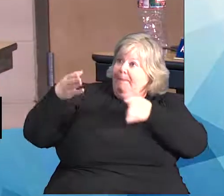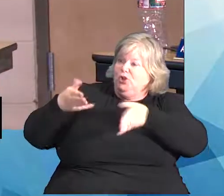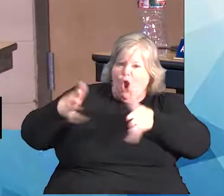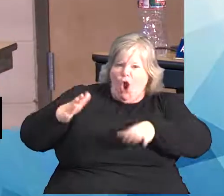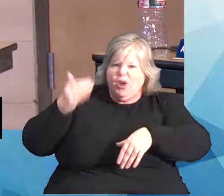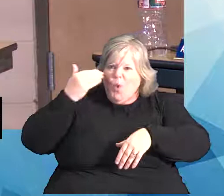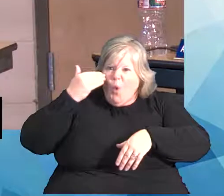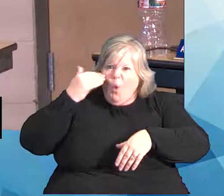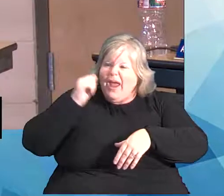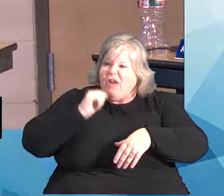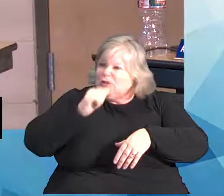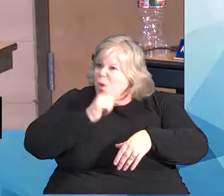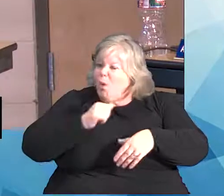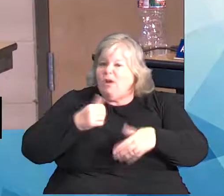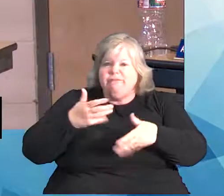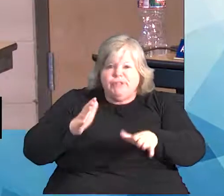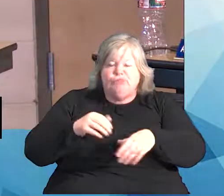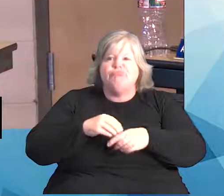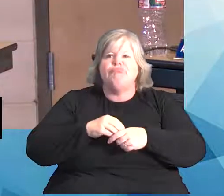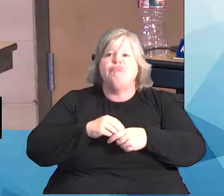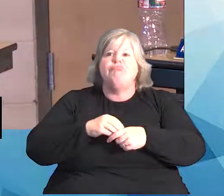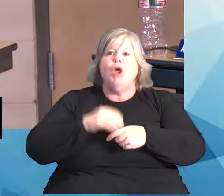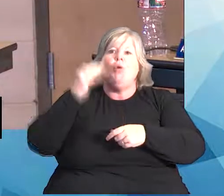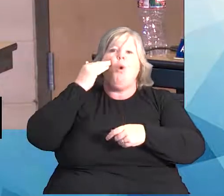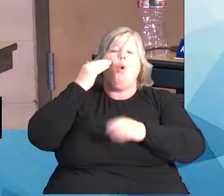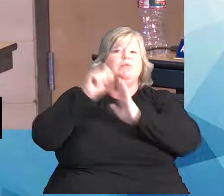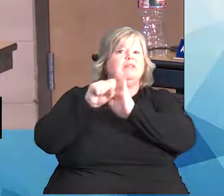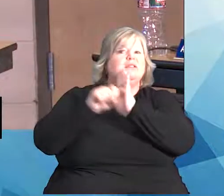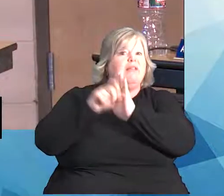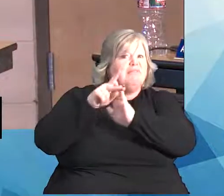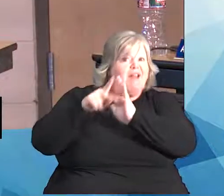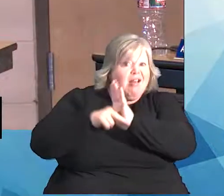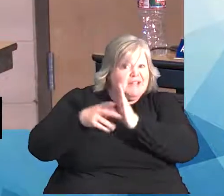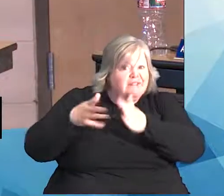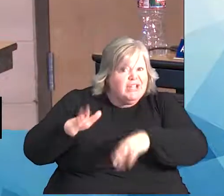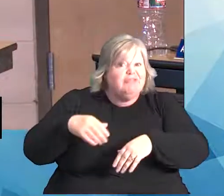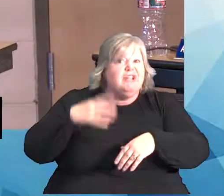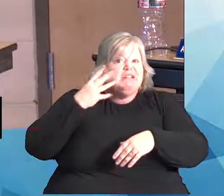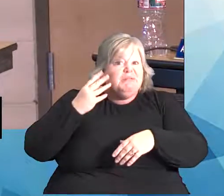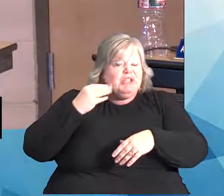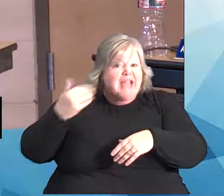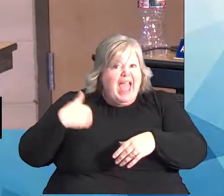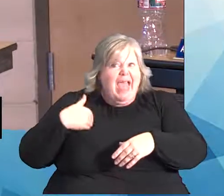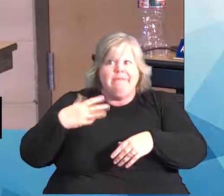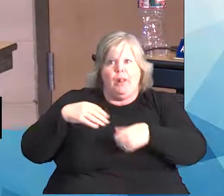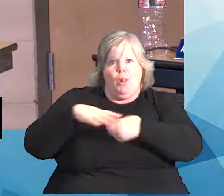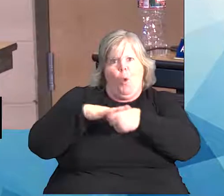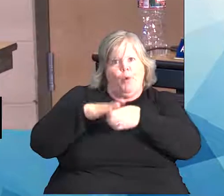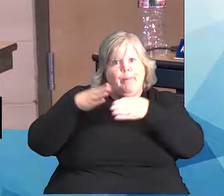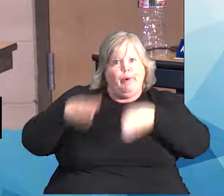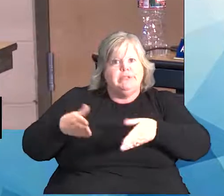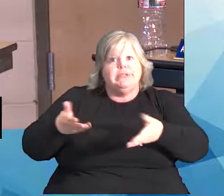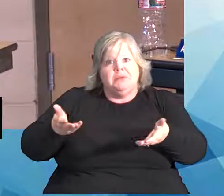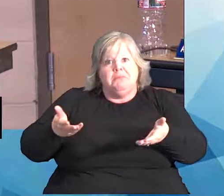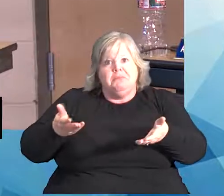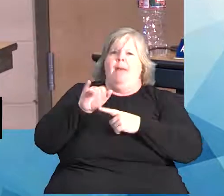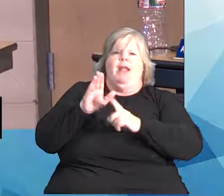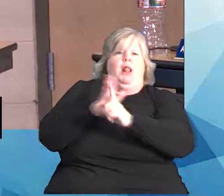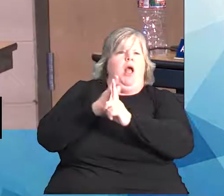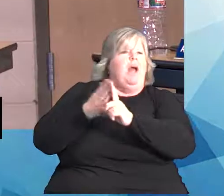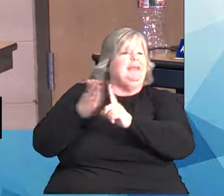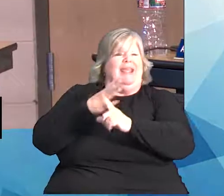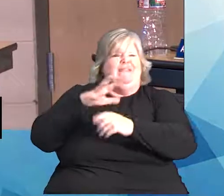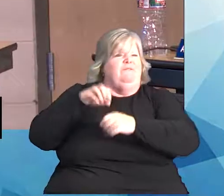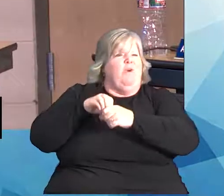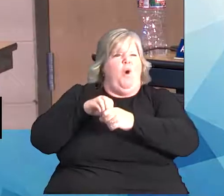Arizona, a knowledge of state policies, and they'd be local. They wouldn't, be doing everything.